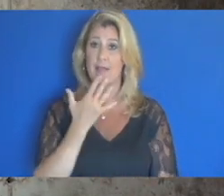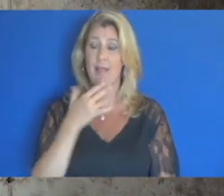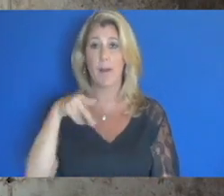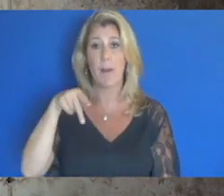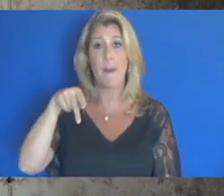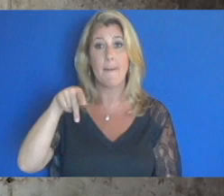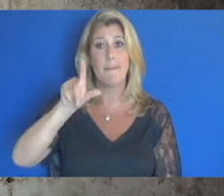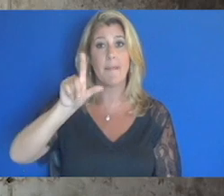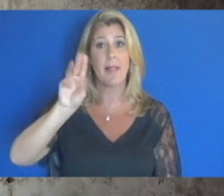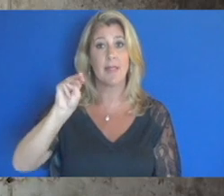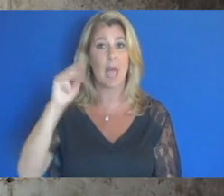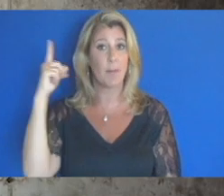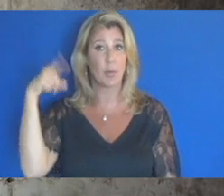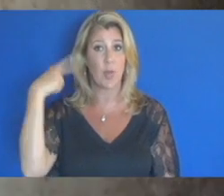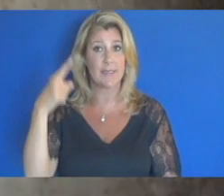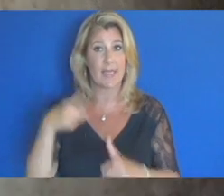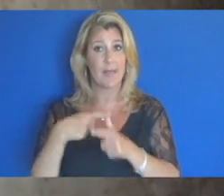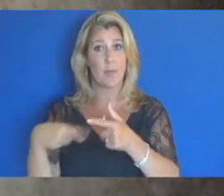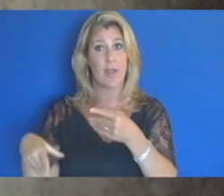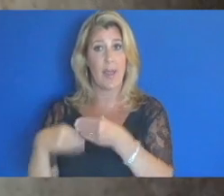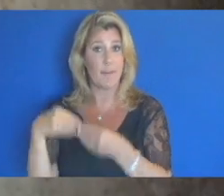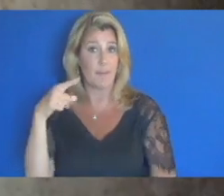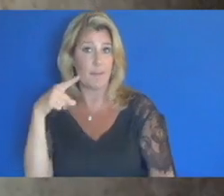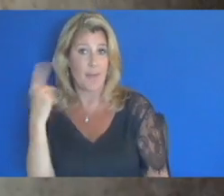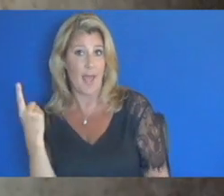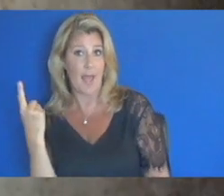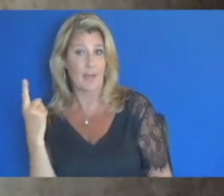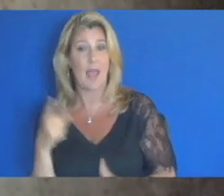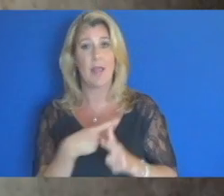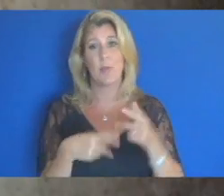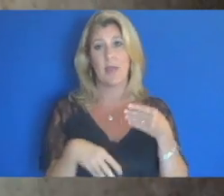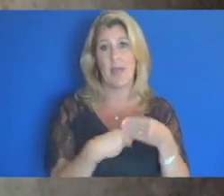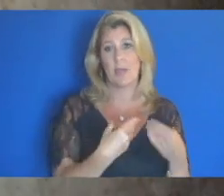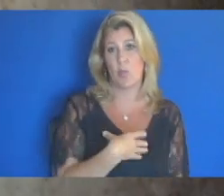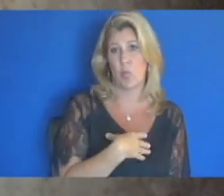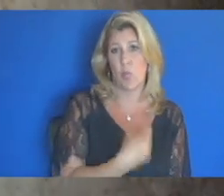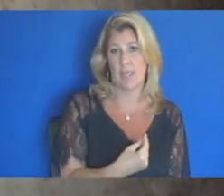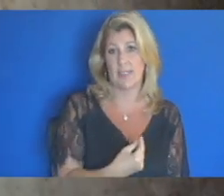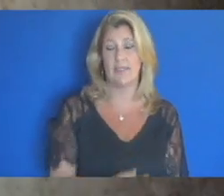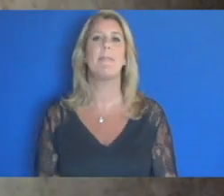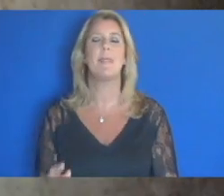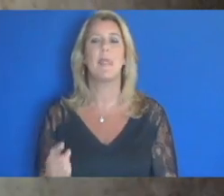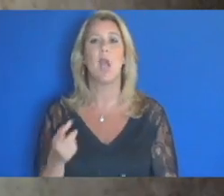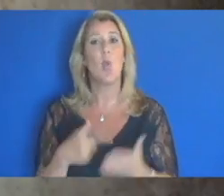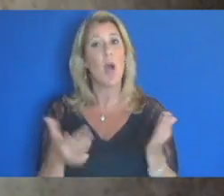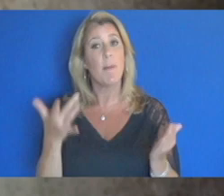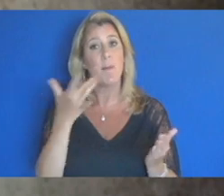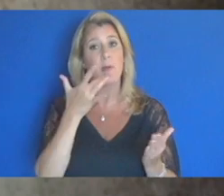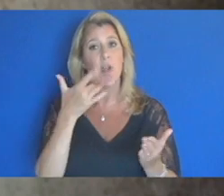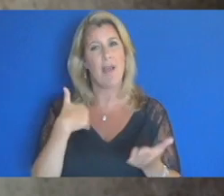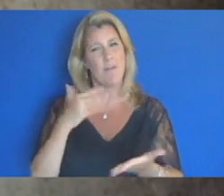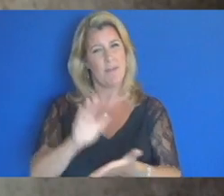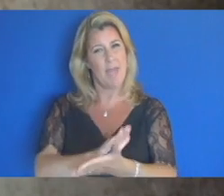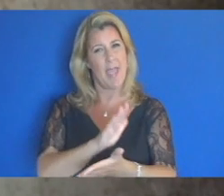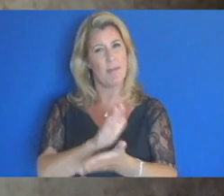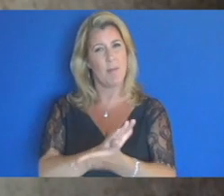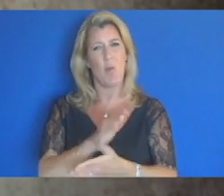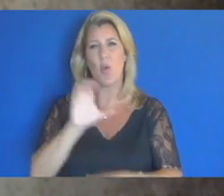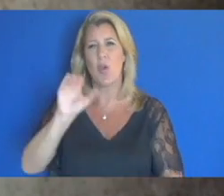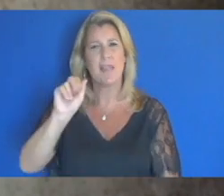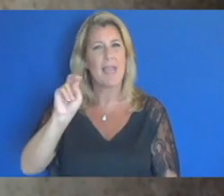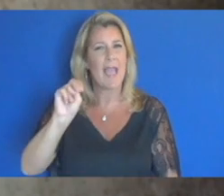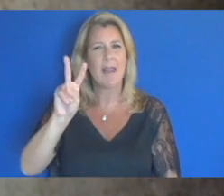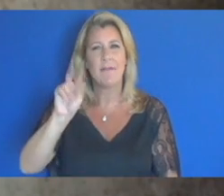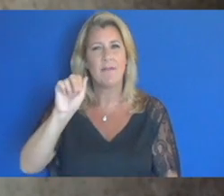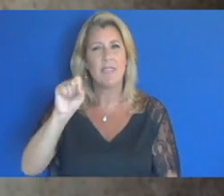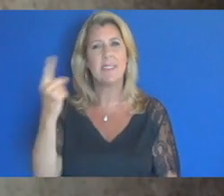you mix some colors together. We're going to take a color Plum Crazy and we're going to add black to it and we're going to